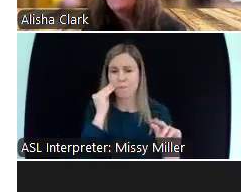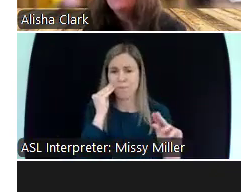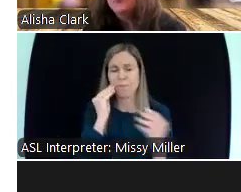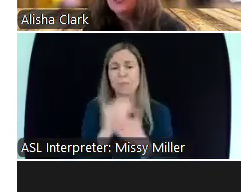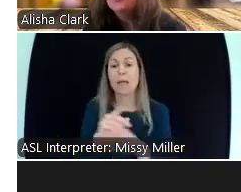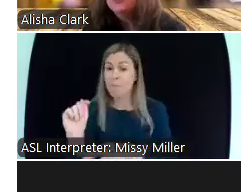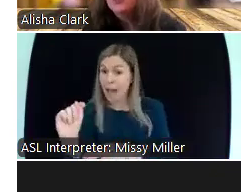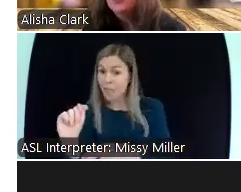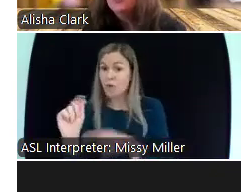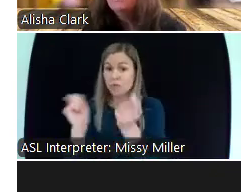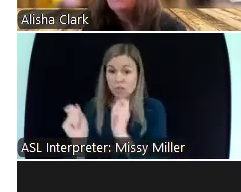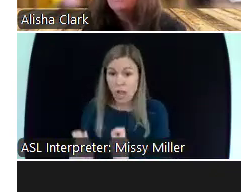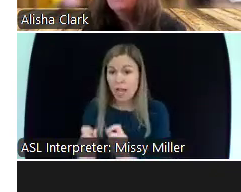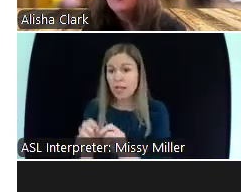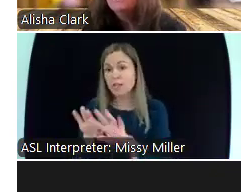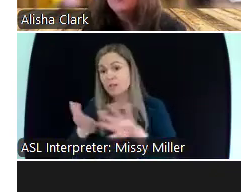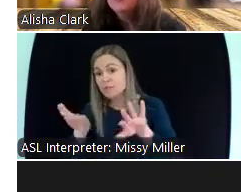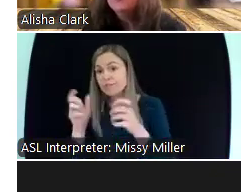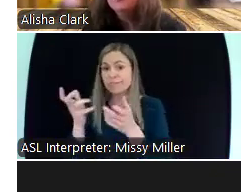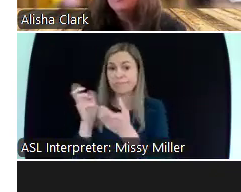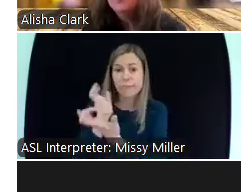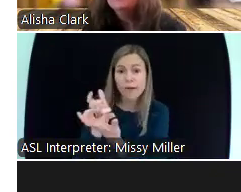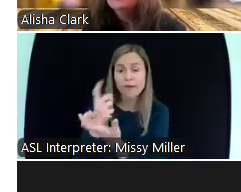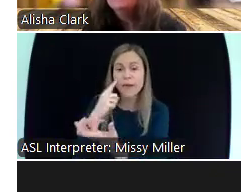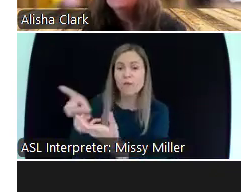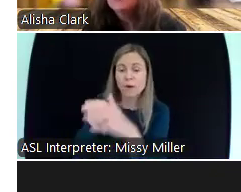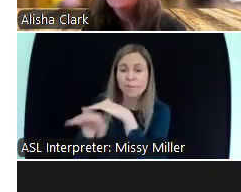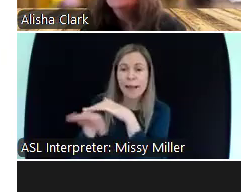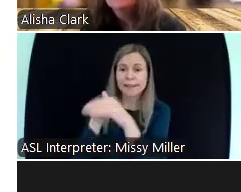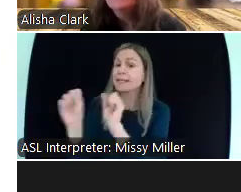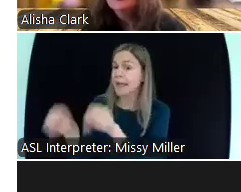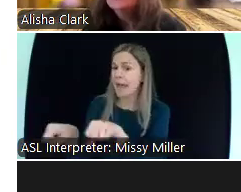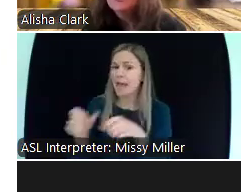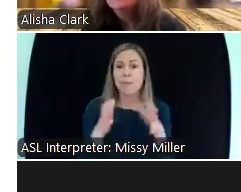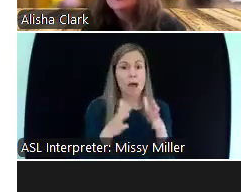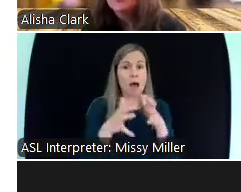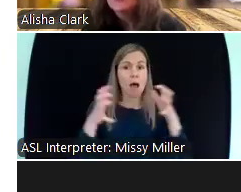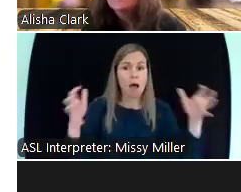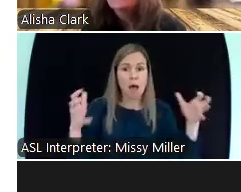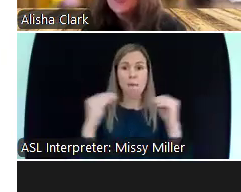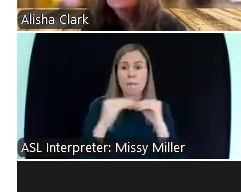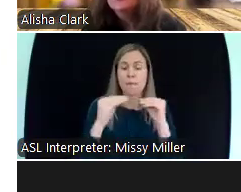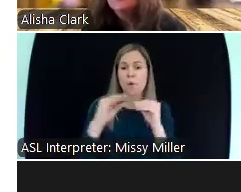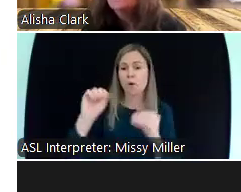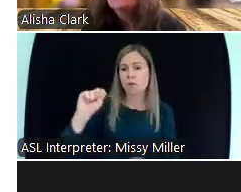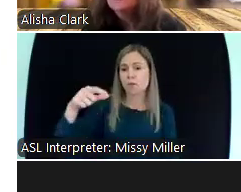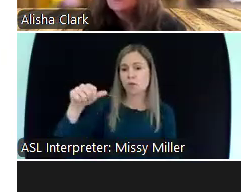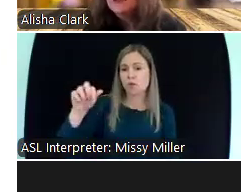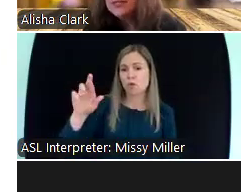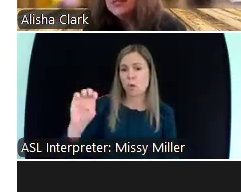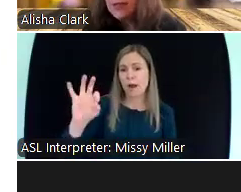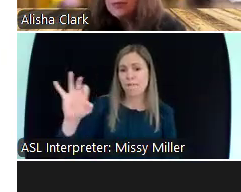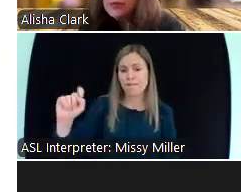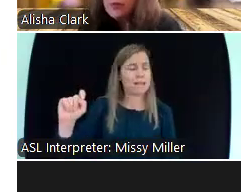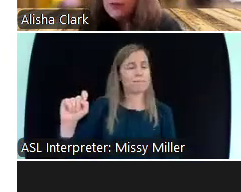square footage. And then, what I would do is I would definitely look to make sure that that service